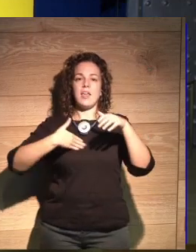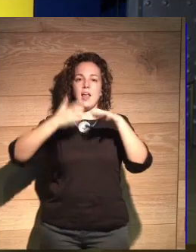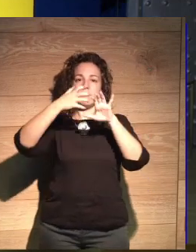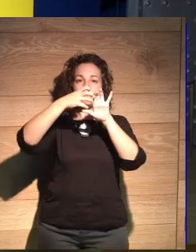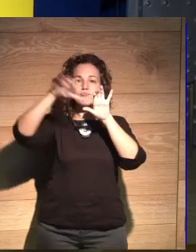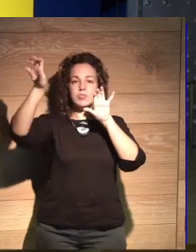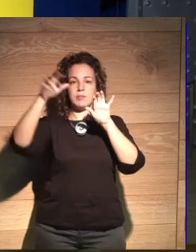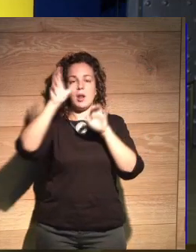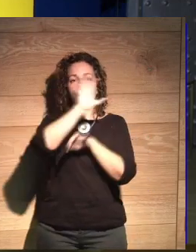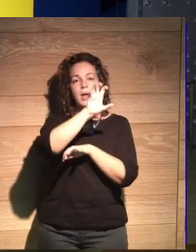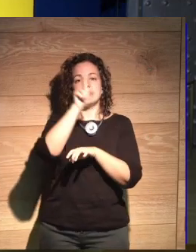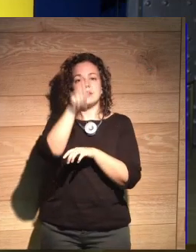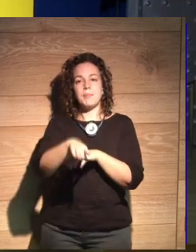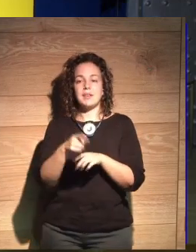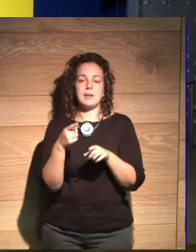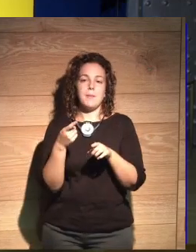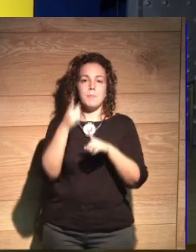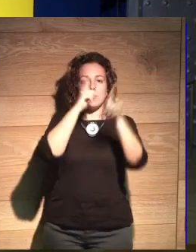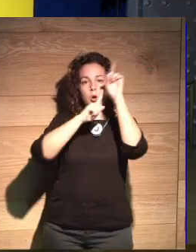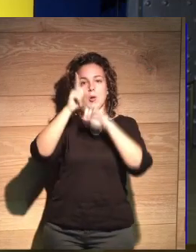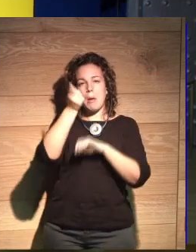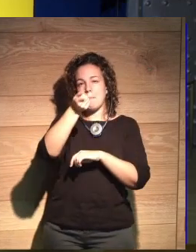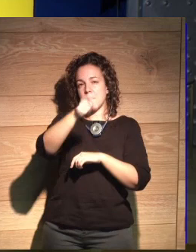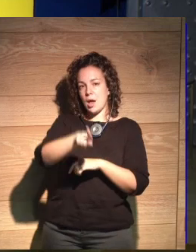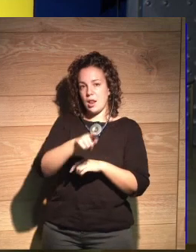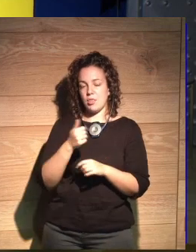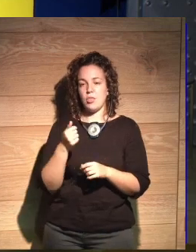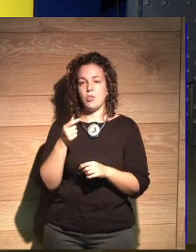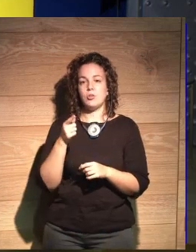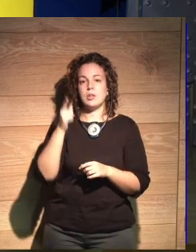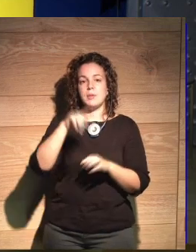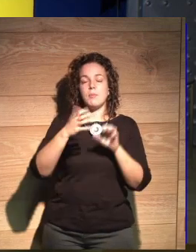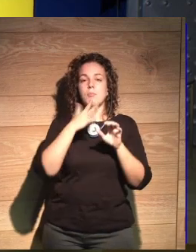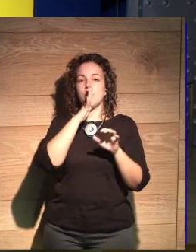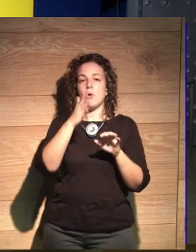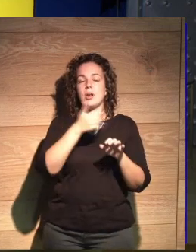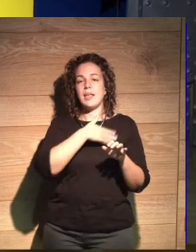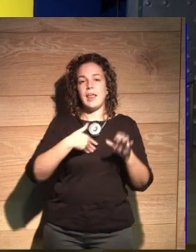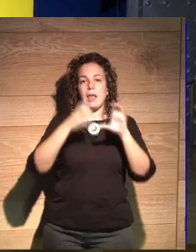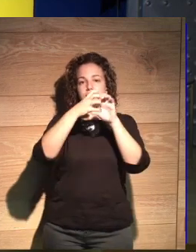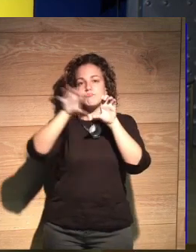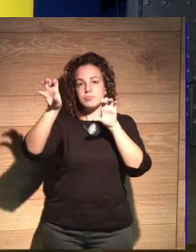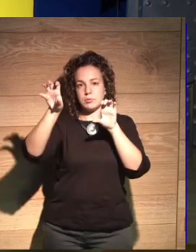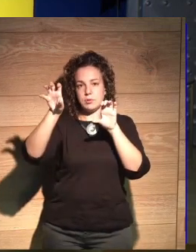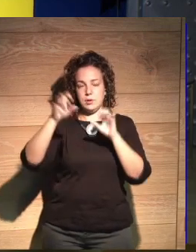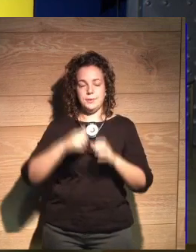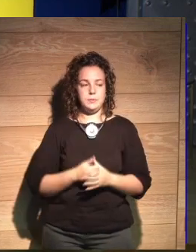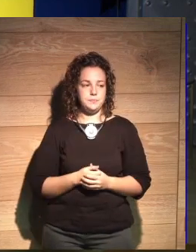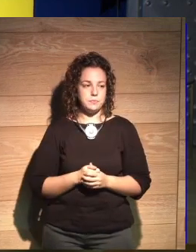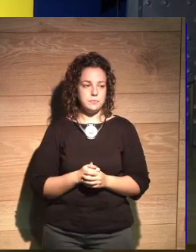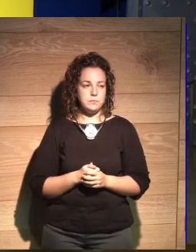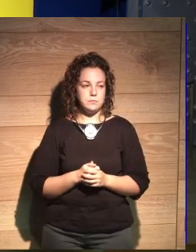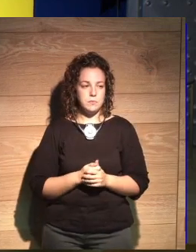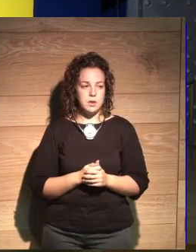secession that have solved these issues rather well. Countries to which you might be able to look